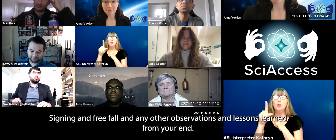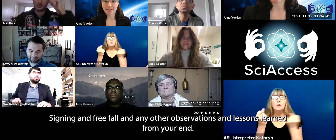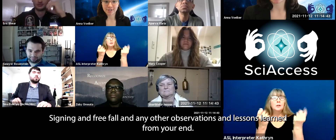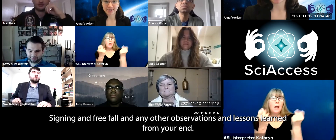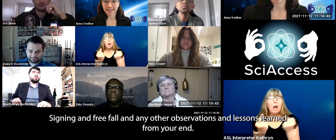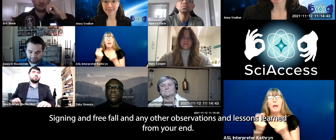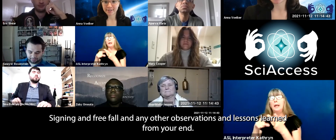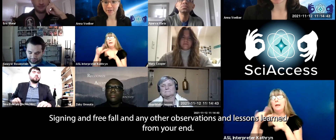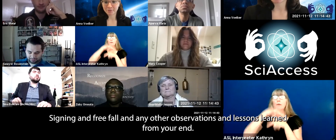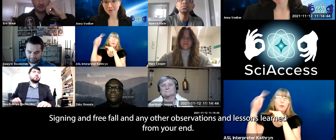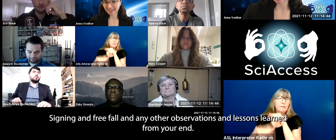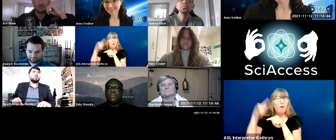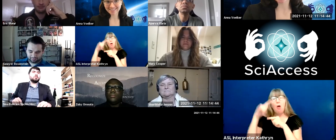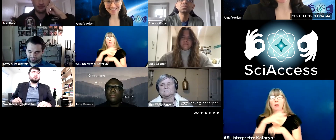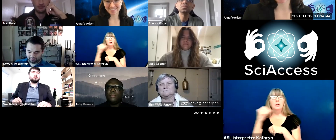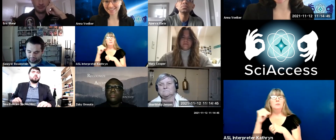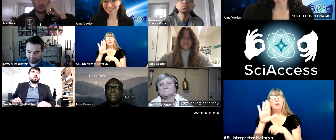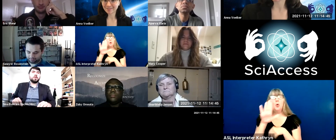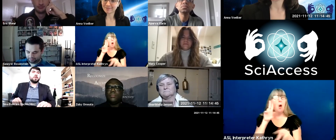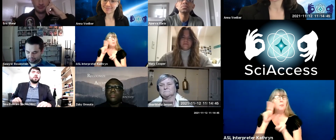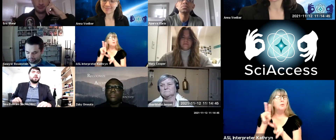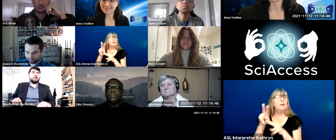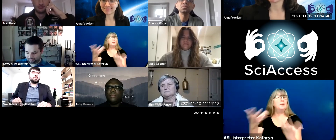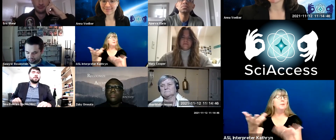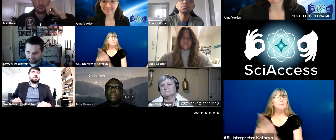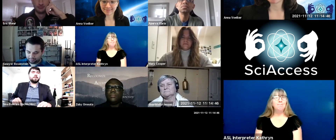other observations and lessons learned from your end.